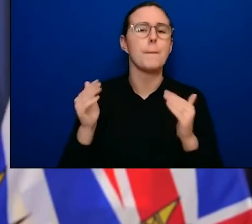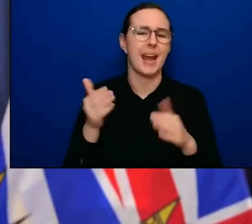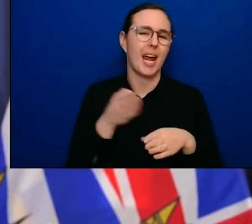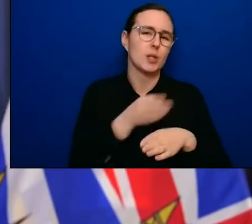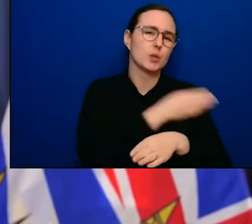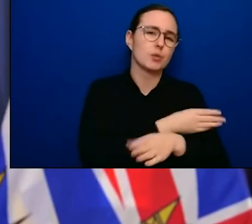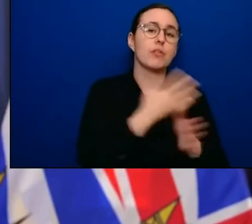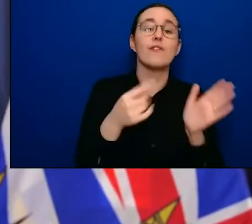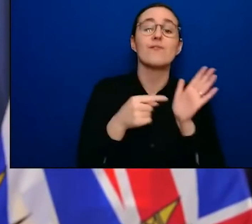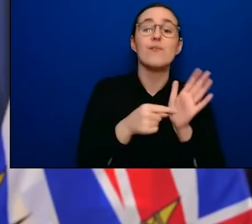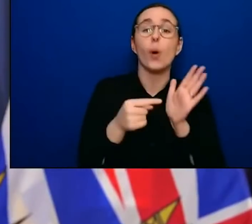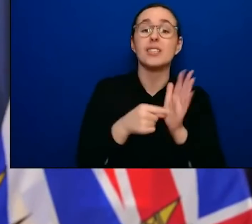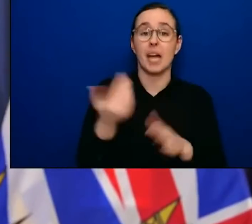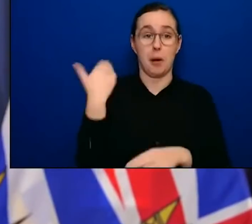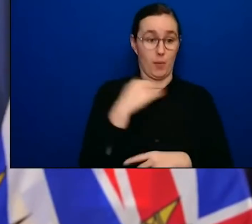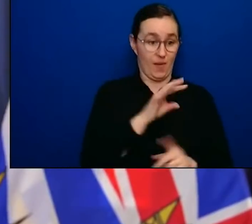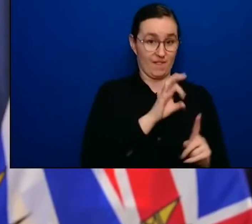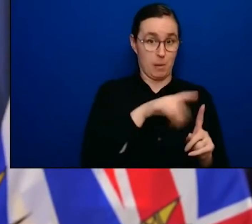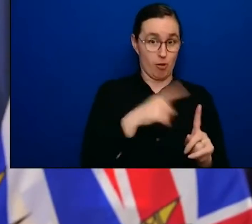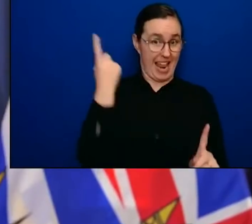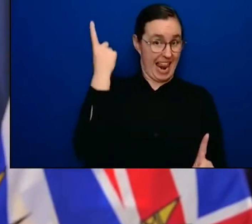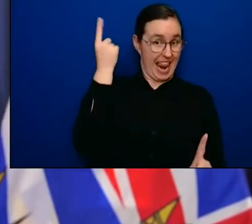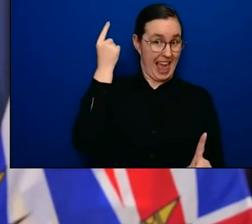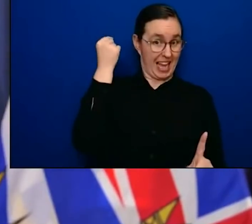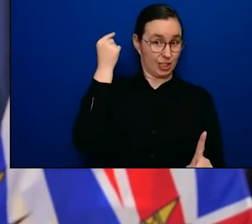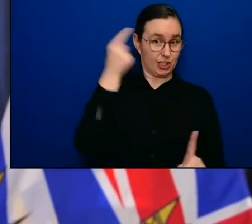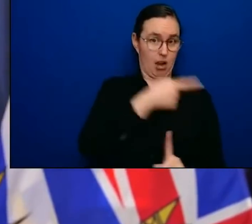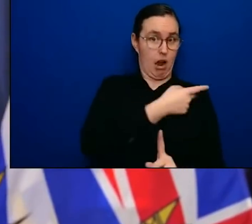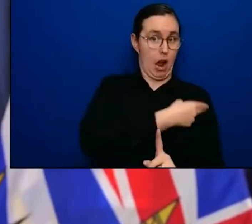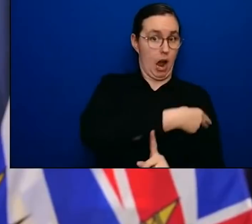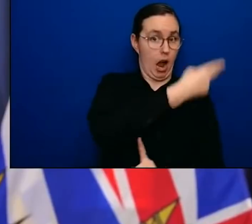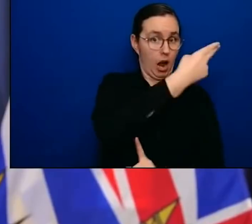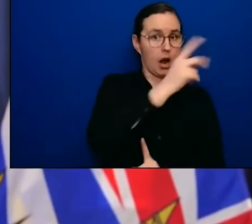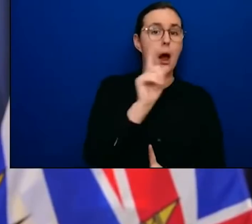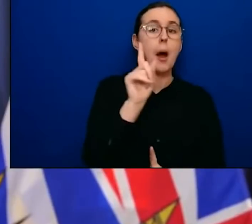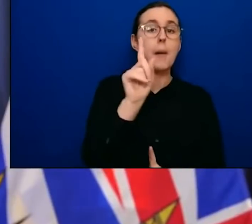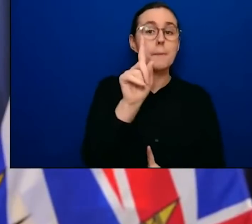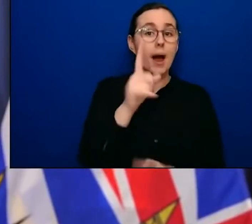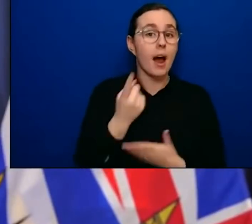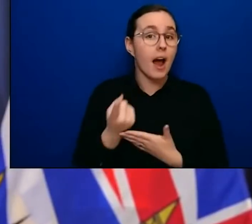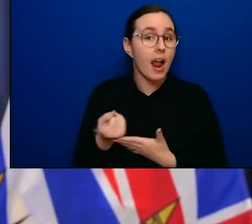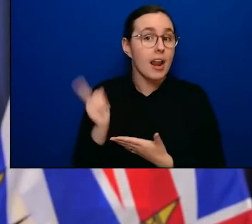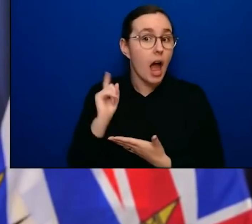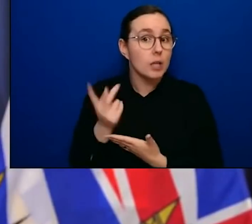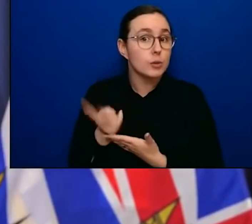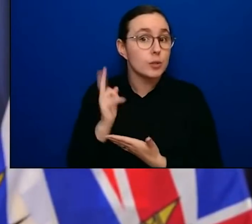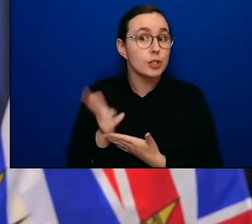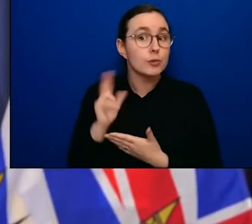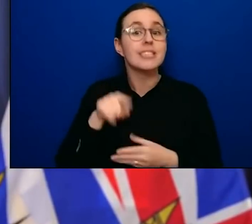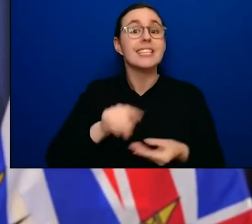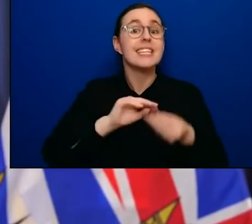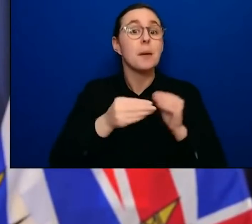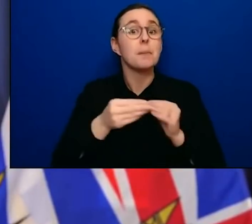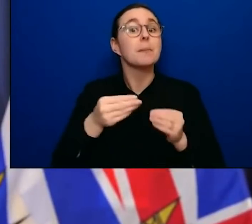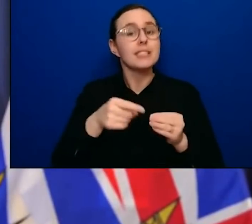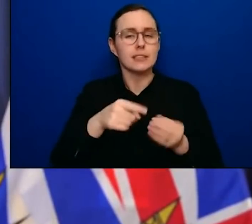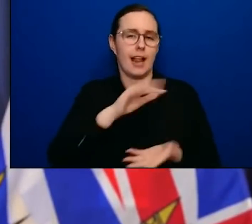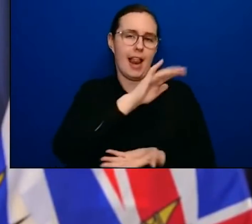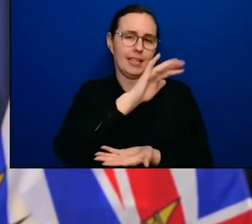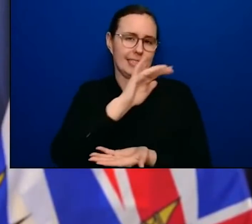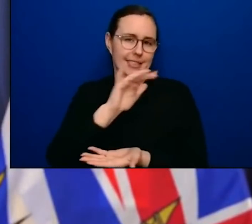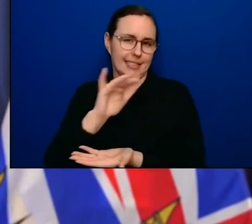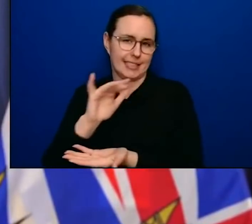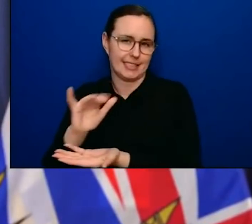it has significantly come down. As you know, 2 weeks ago and 3 weeks ago, it was between 17 and 18,000, and now it's